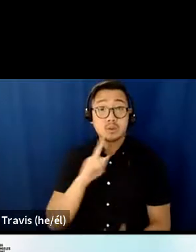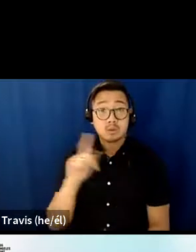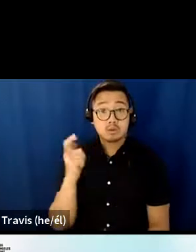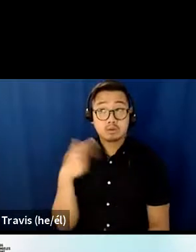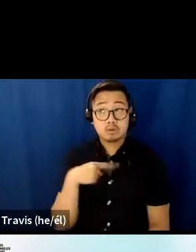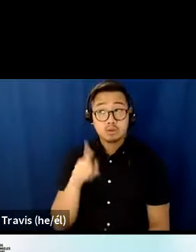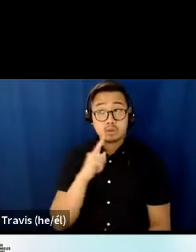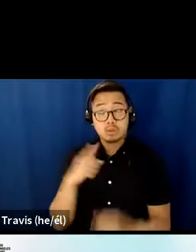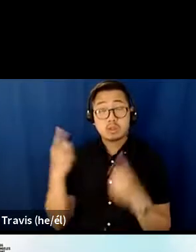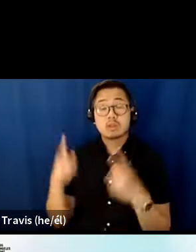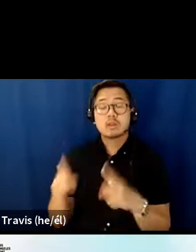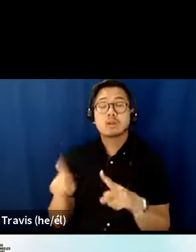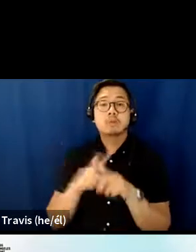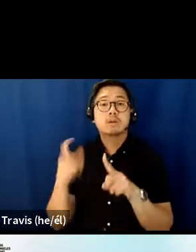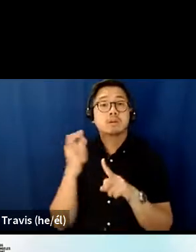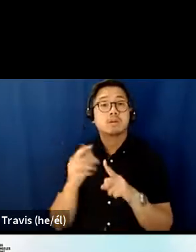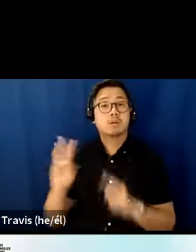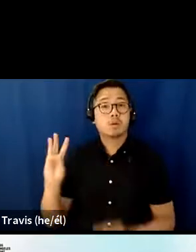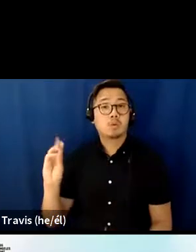worth piece